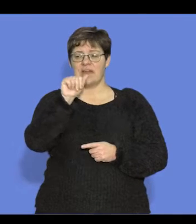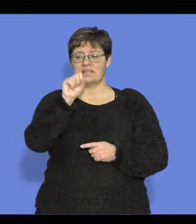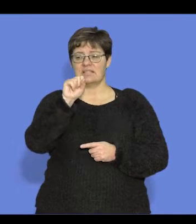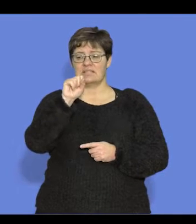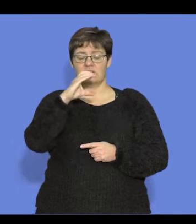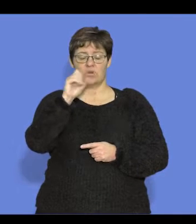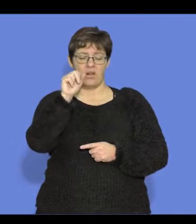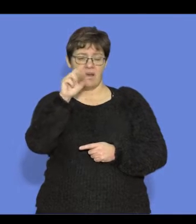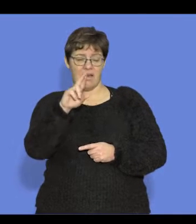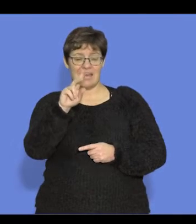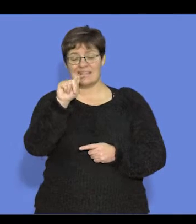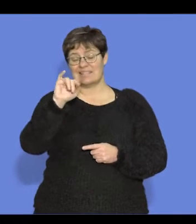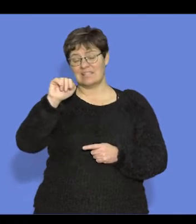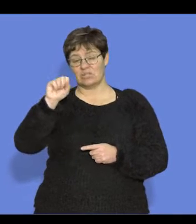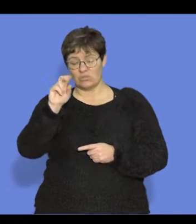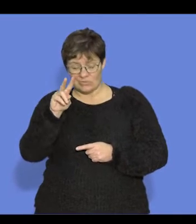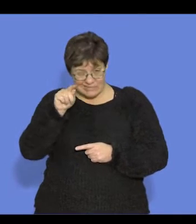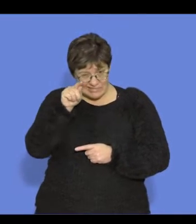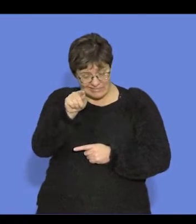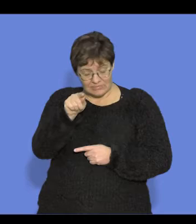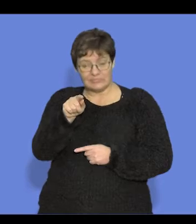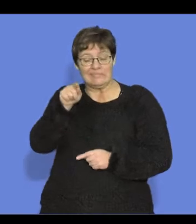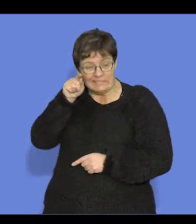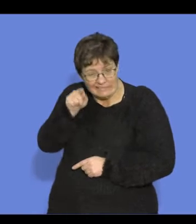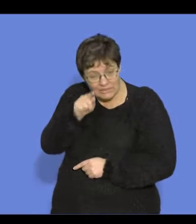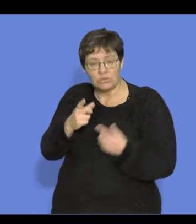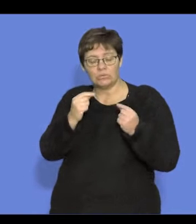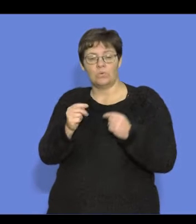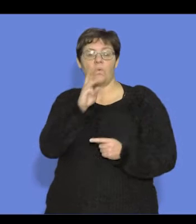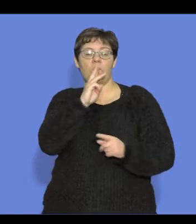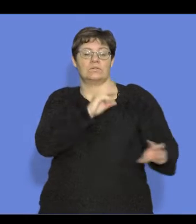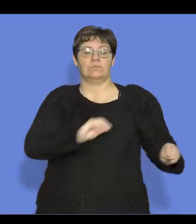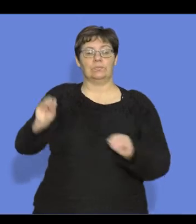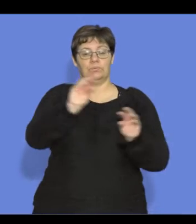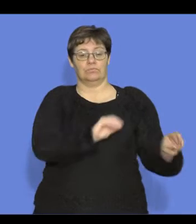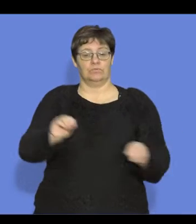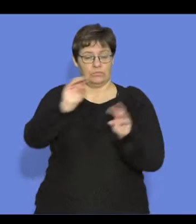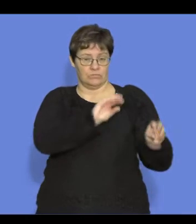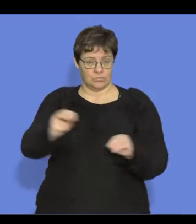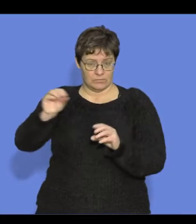the vascular tissue that is actually going to be doing the transporting of water.